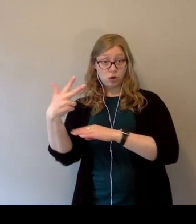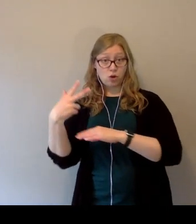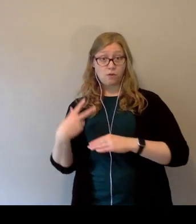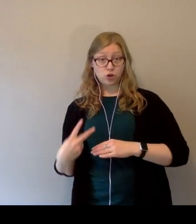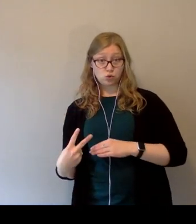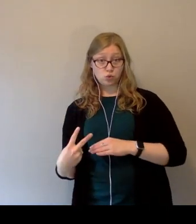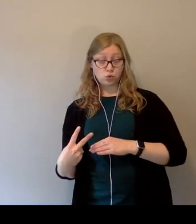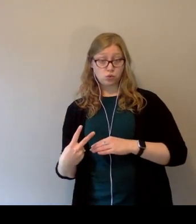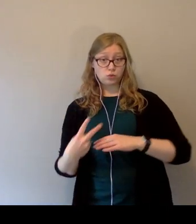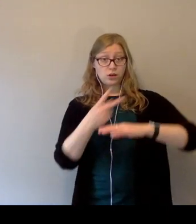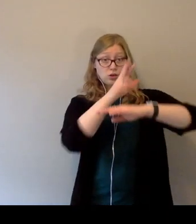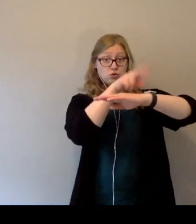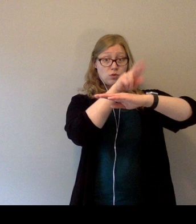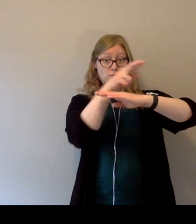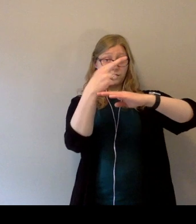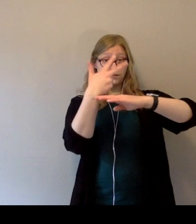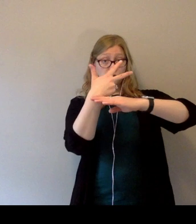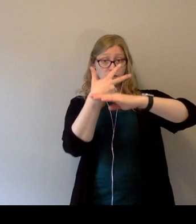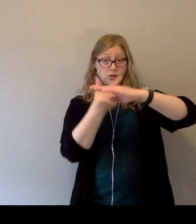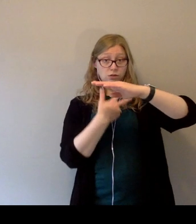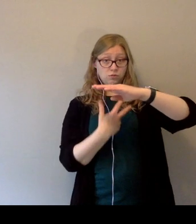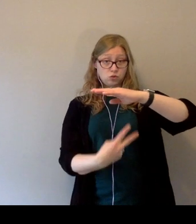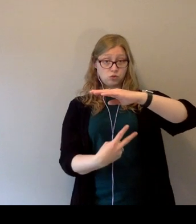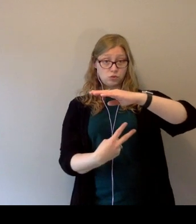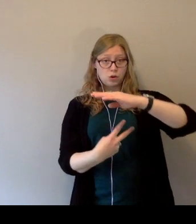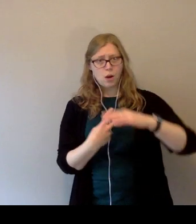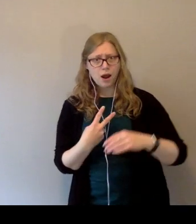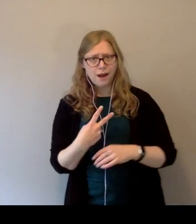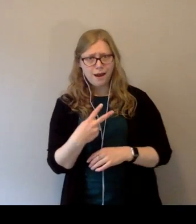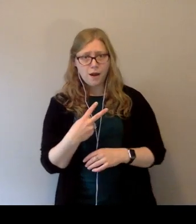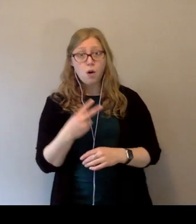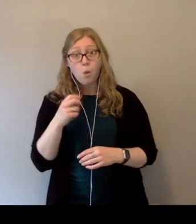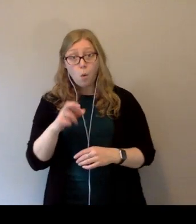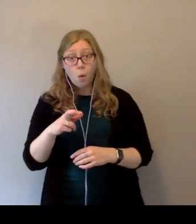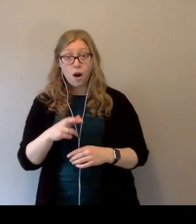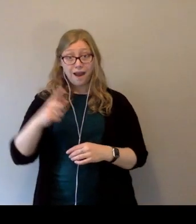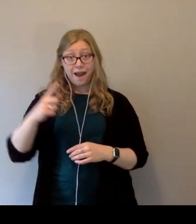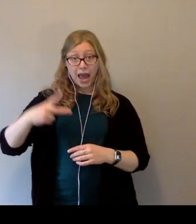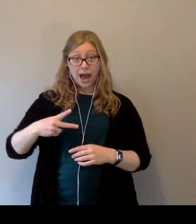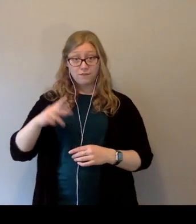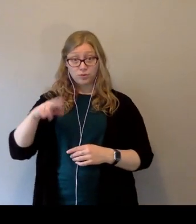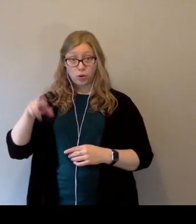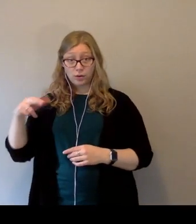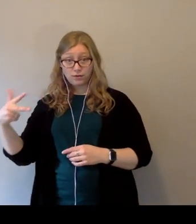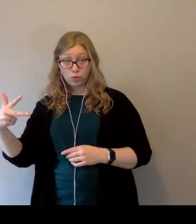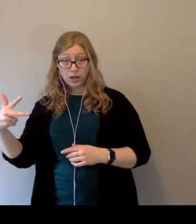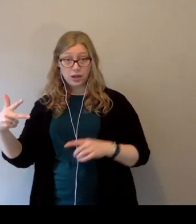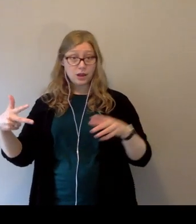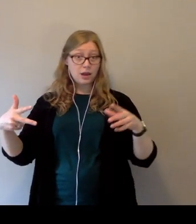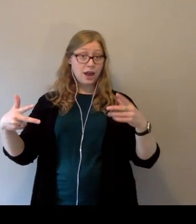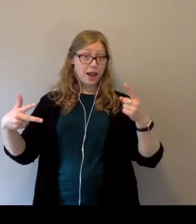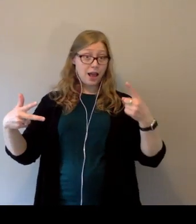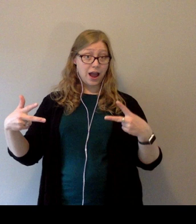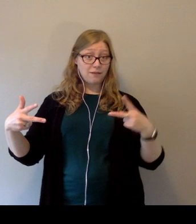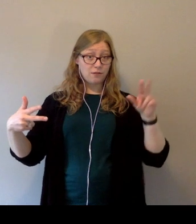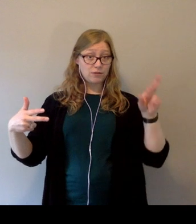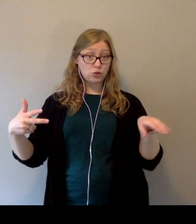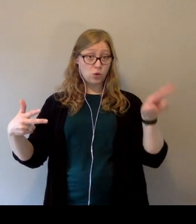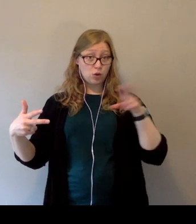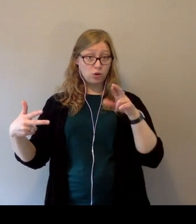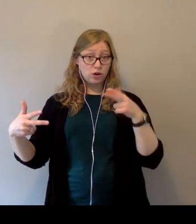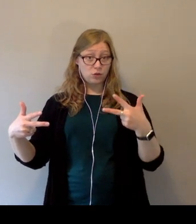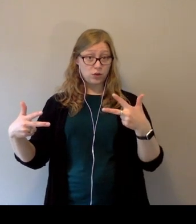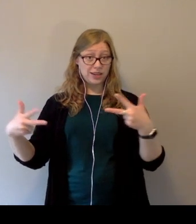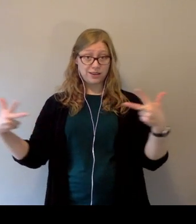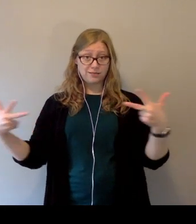square root of 3 plus half of the square root of 3. Well, when we add them, we're going to get the square root of 3. So this one's a little bit bigger than